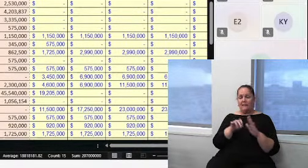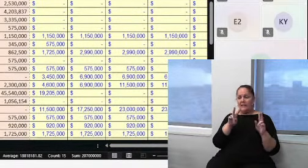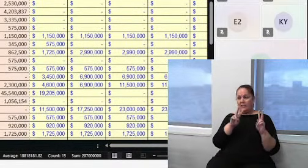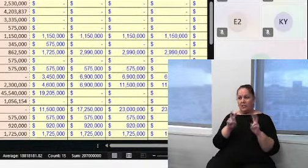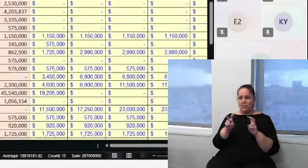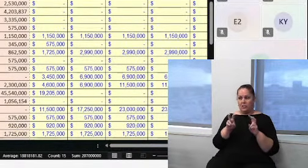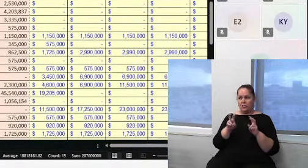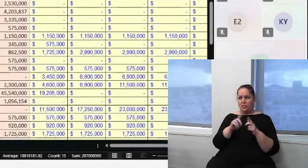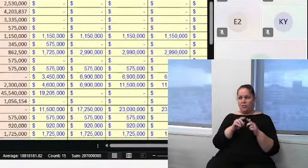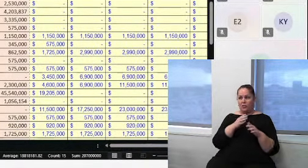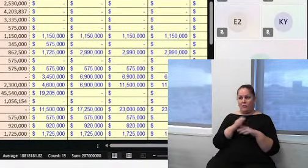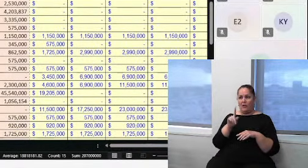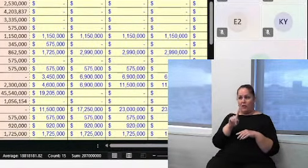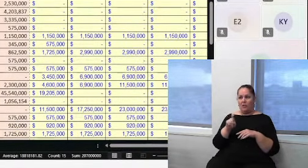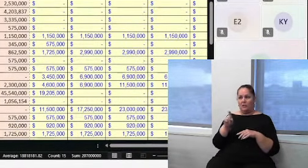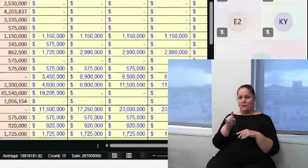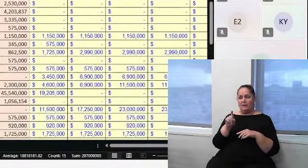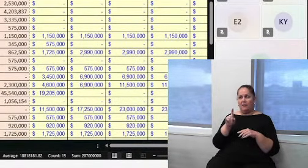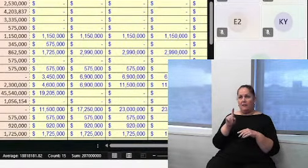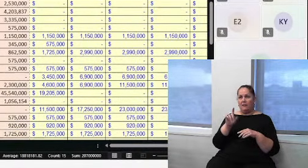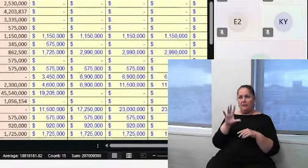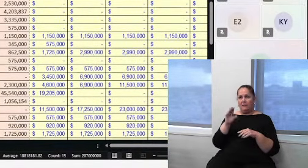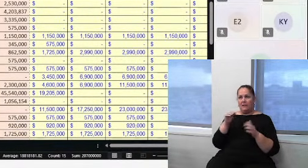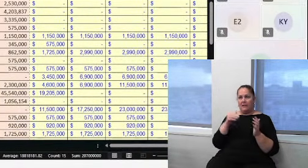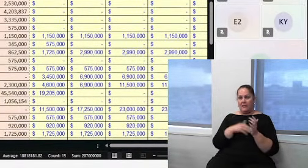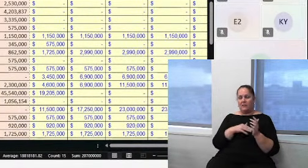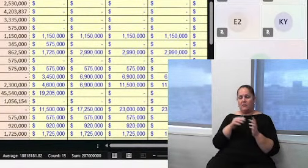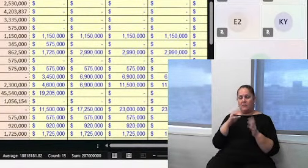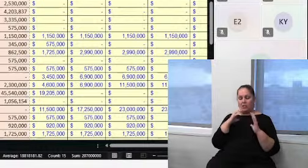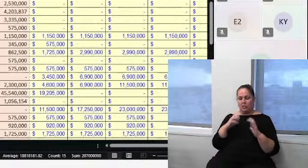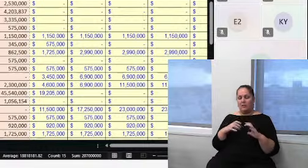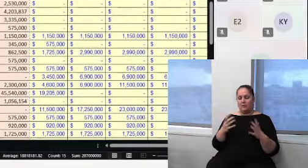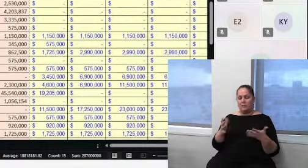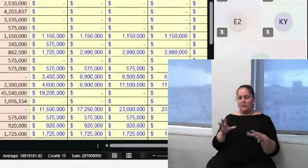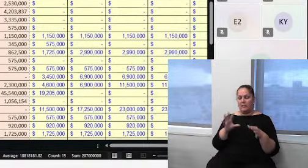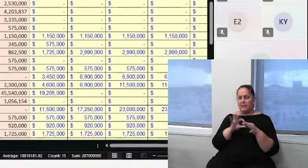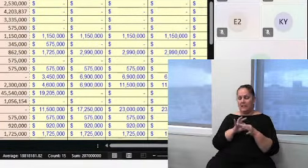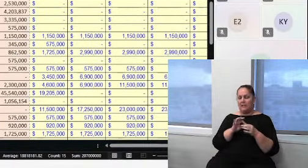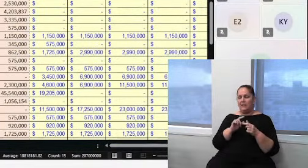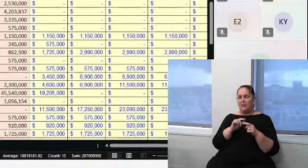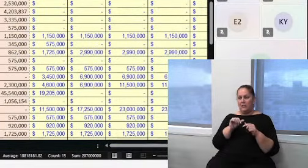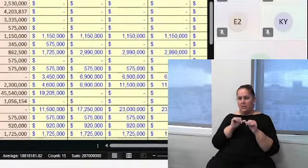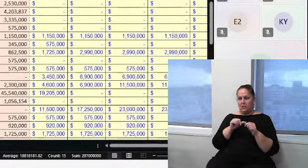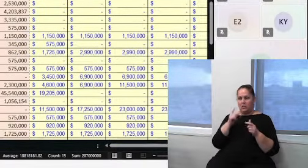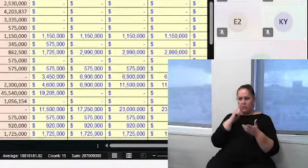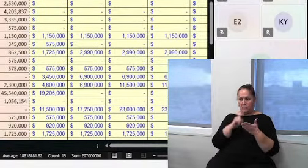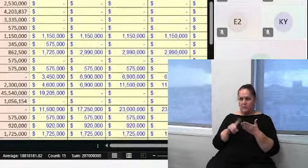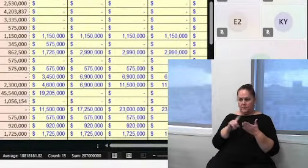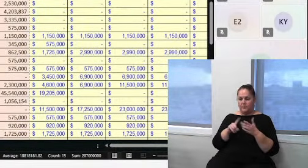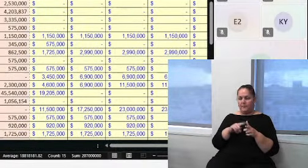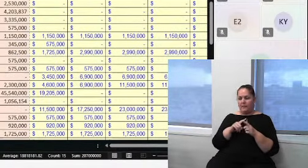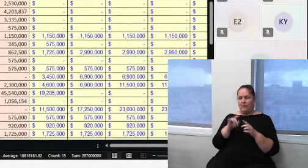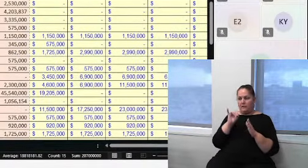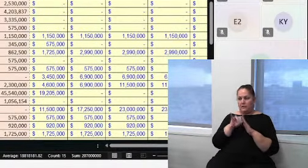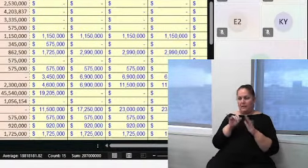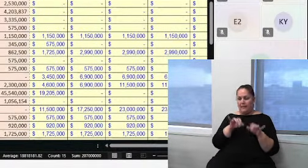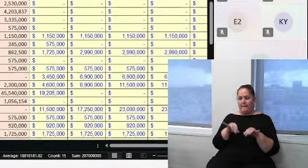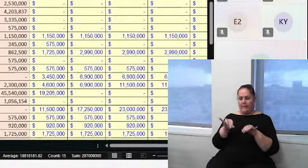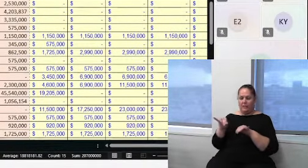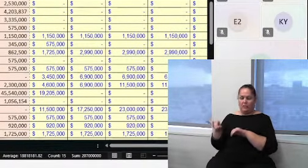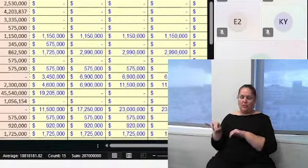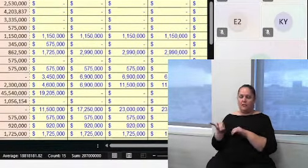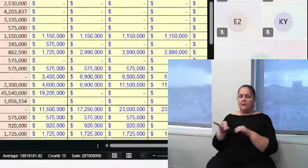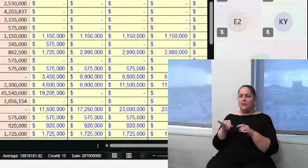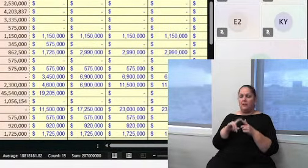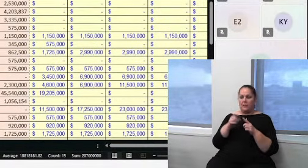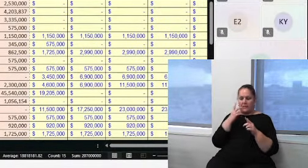already identified issues of the over 150,000 customers have been connected. As we continue doing studies, we have identified a